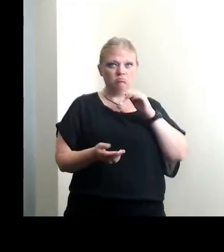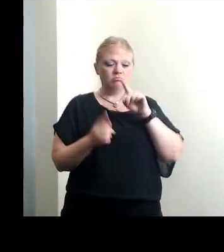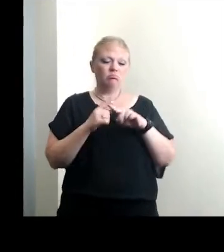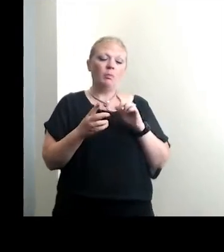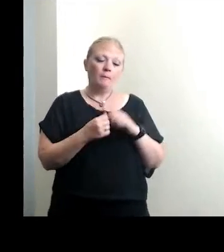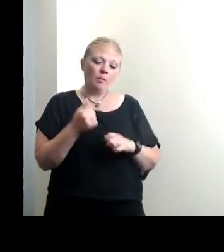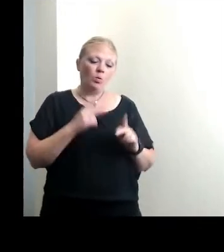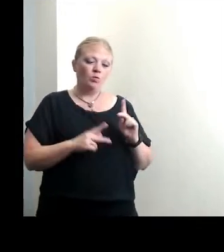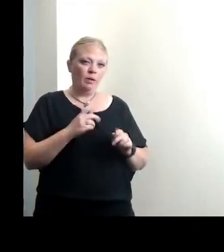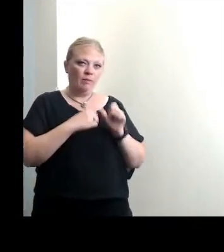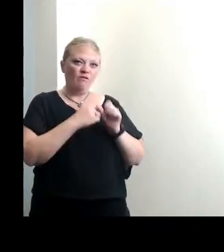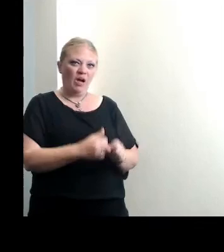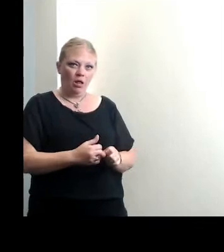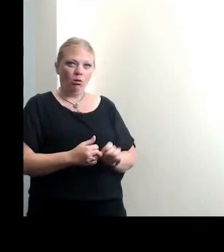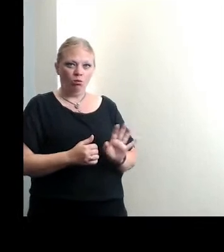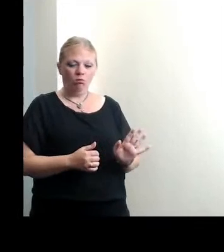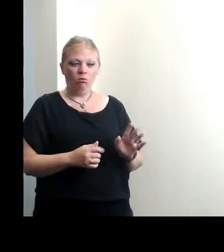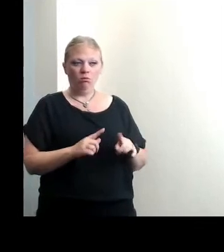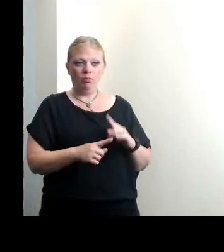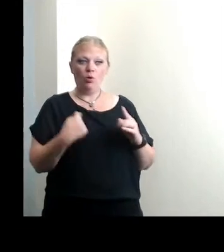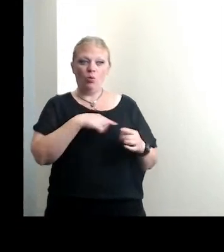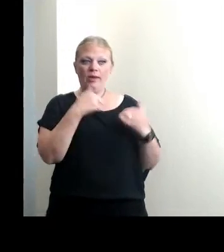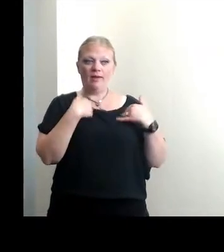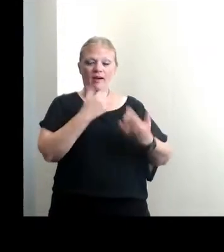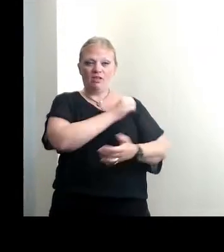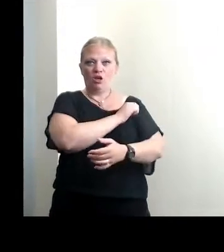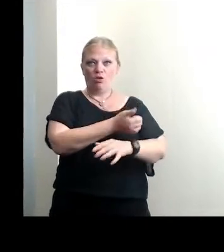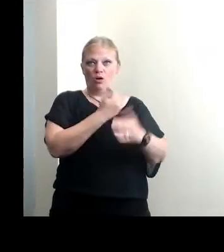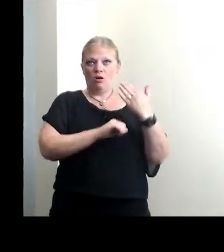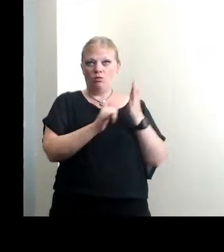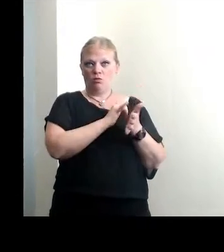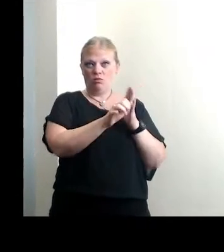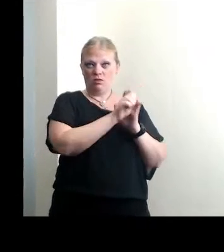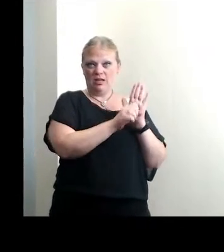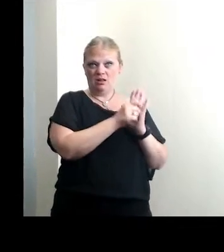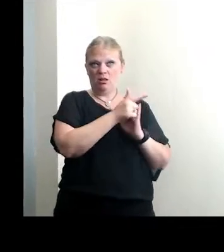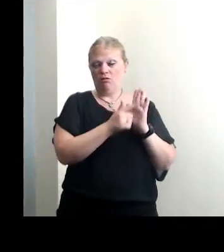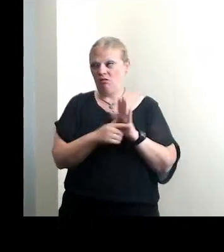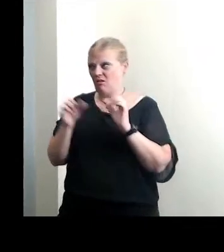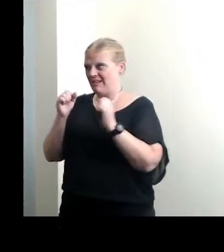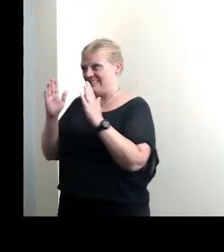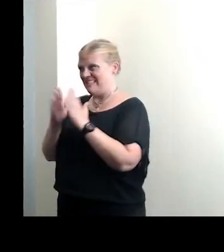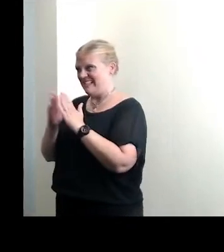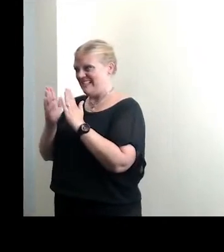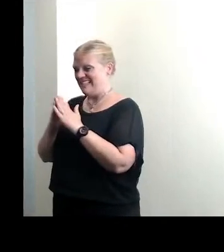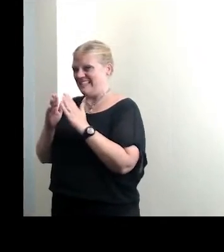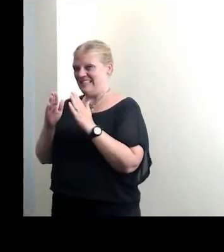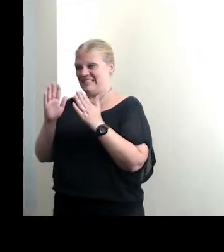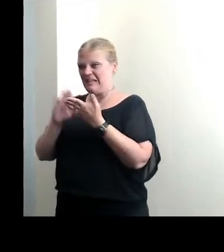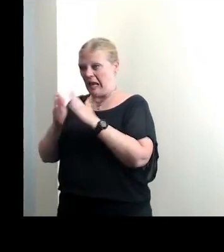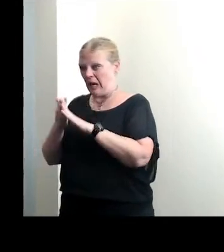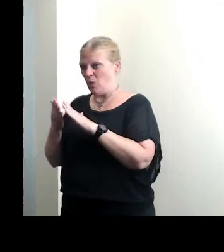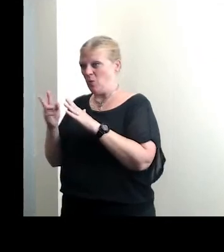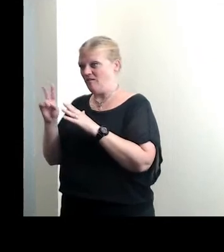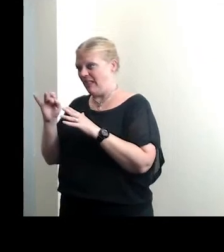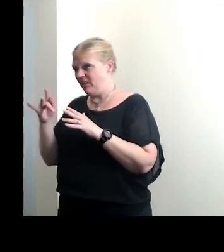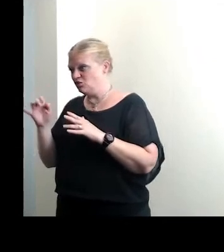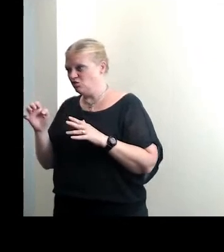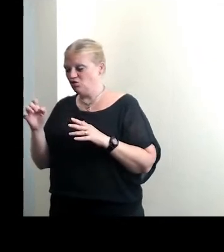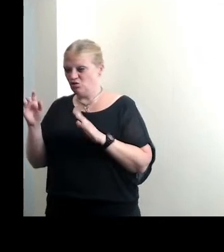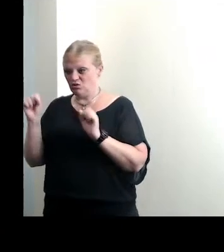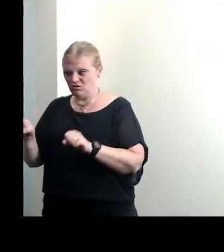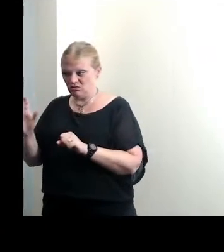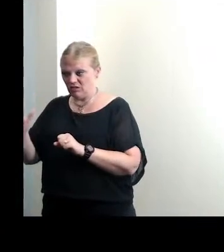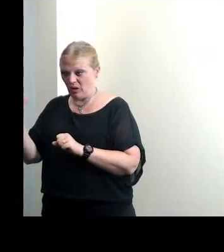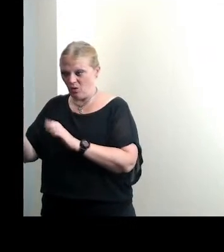follow the quarantine orders when they get them. But we do have the power under New York State law. Can cities, towns, and villages make their own rules? Cities, towns, and villages,